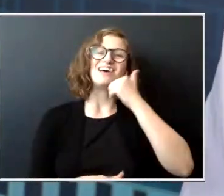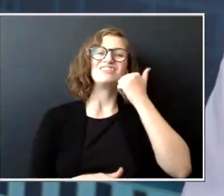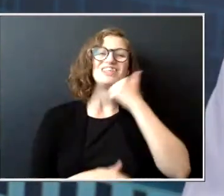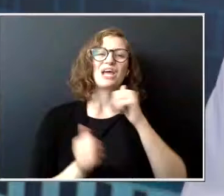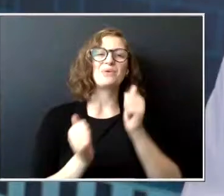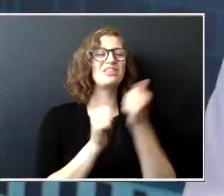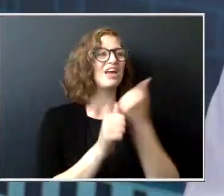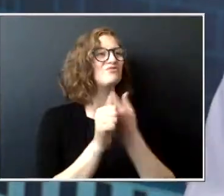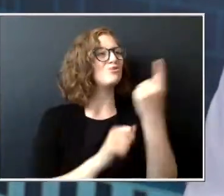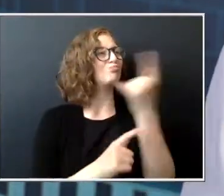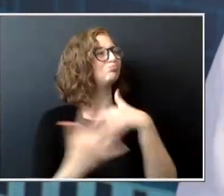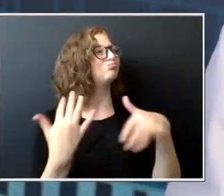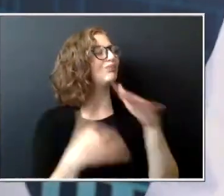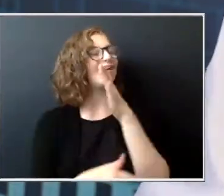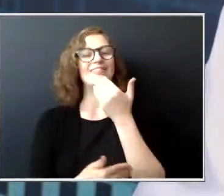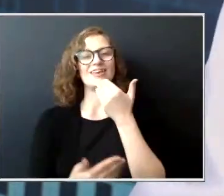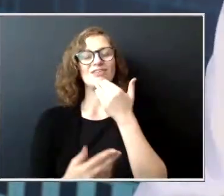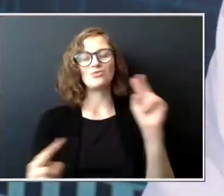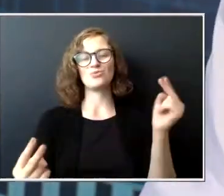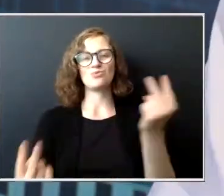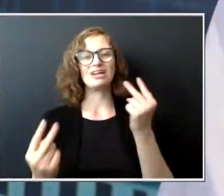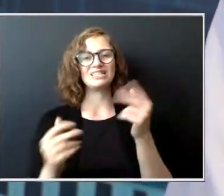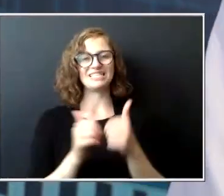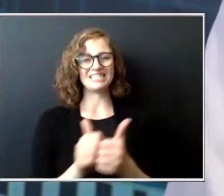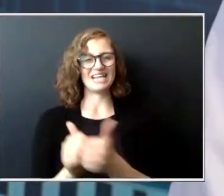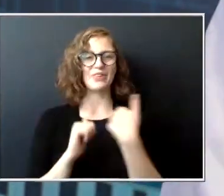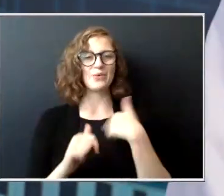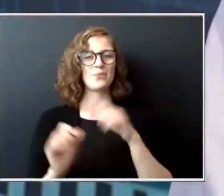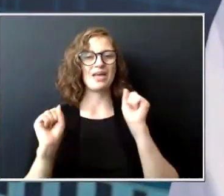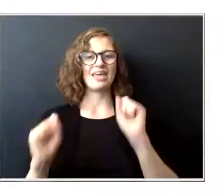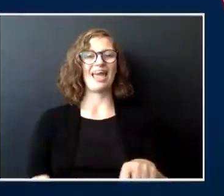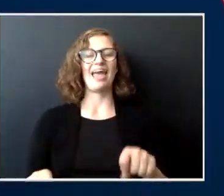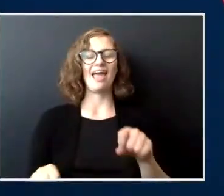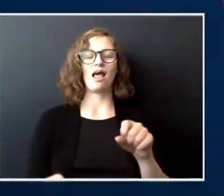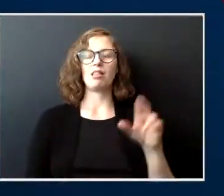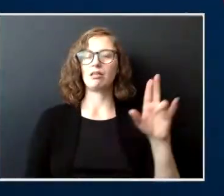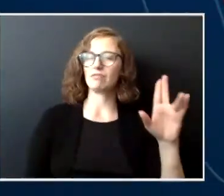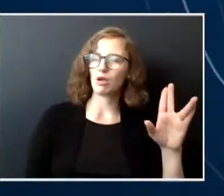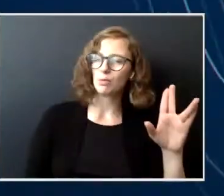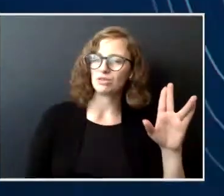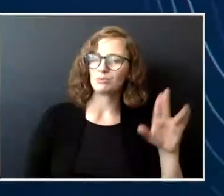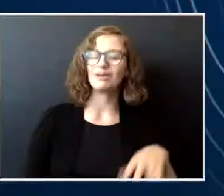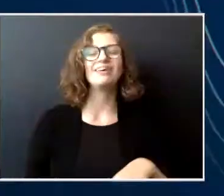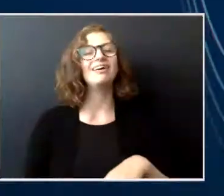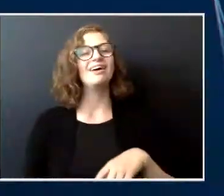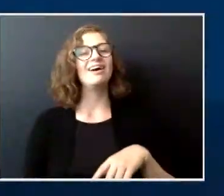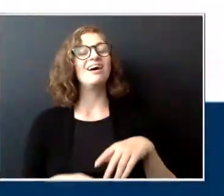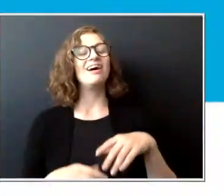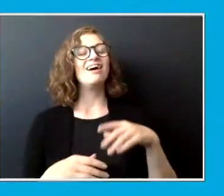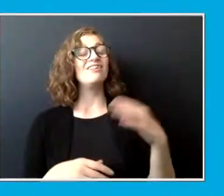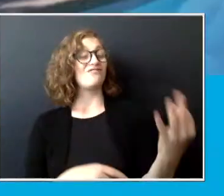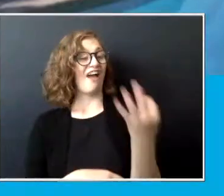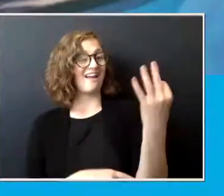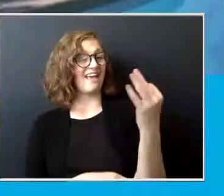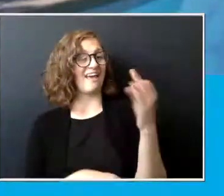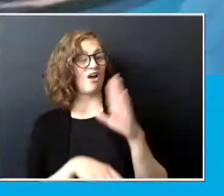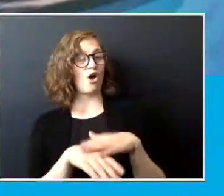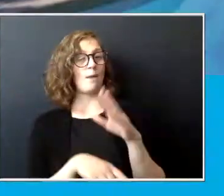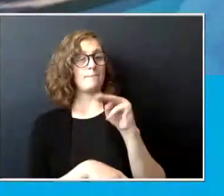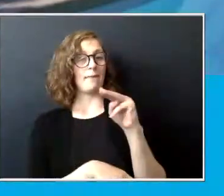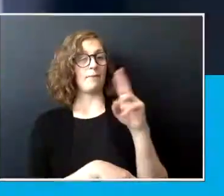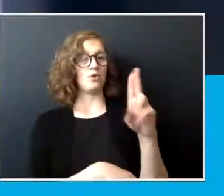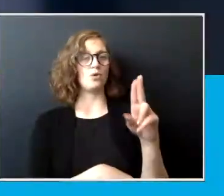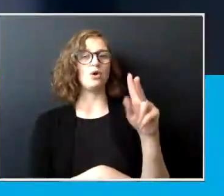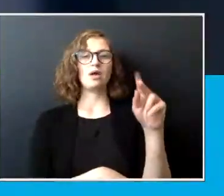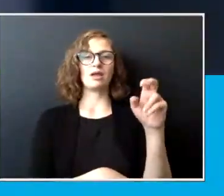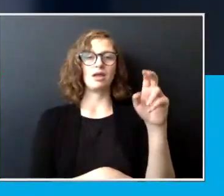program. Remember, together we can live long and prosper. Coming up Friday on the Morning Medical Update, Kenny Karcheski knew